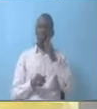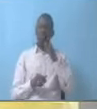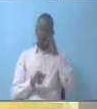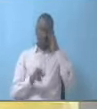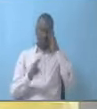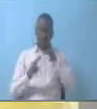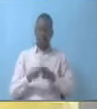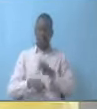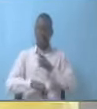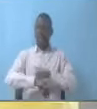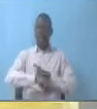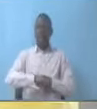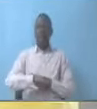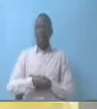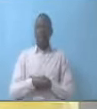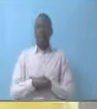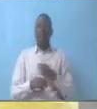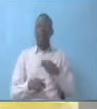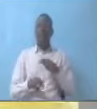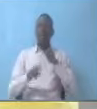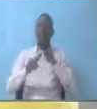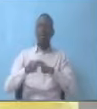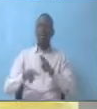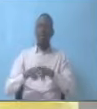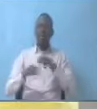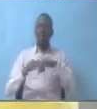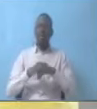room for more than 1 hour.